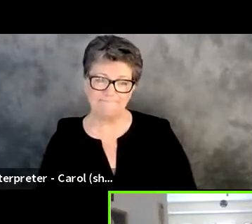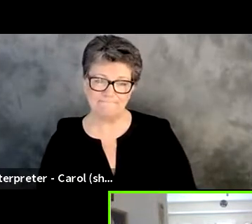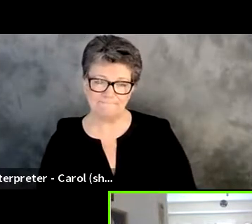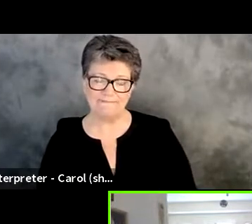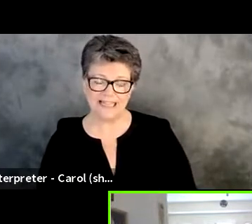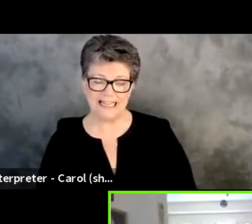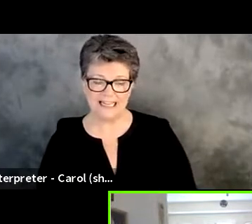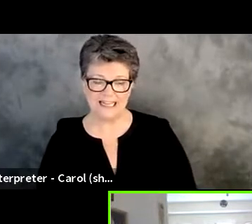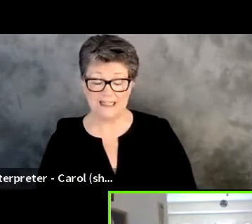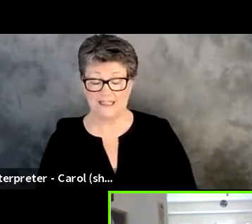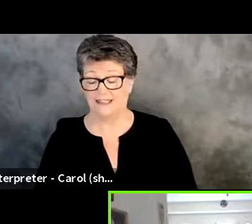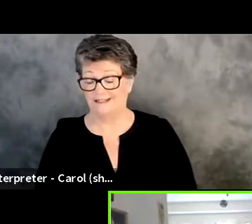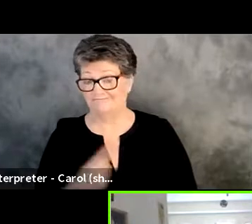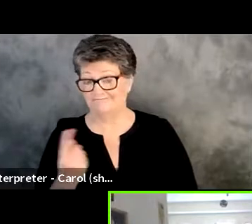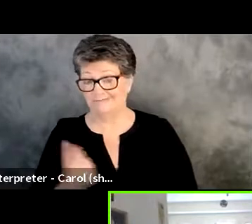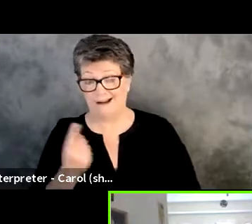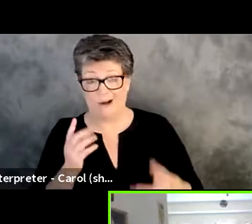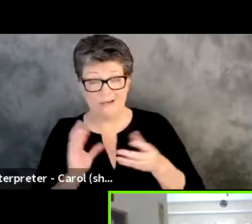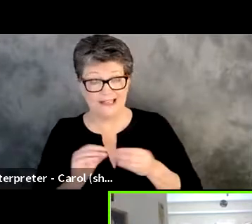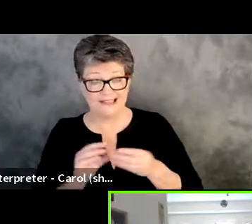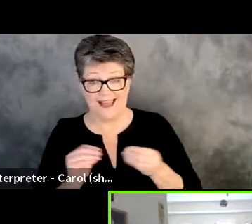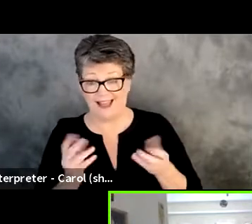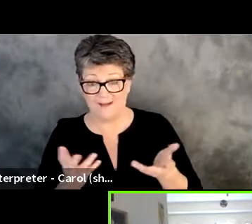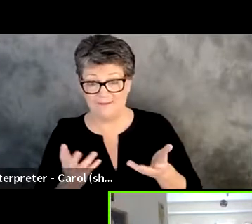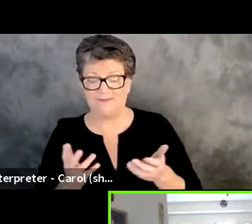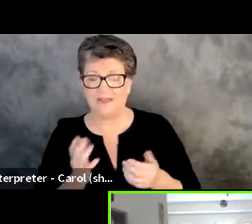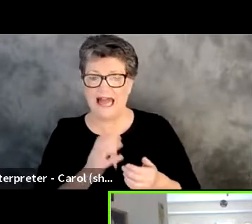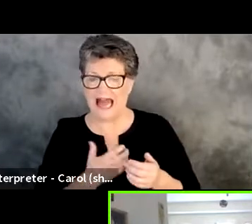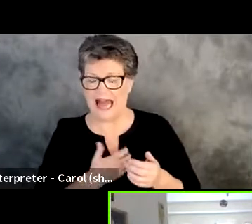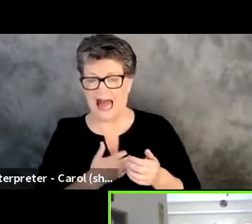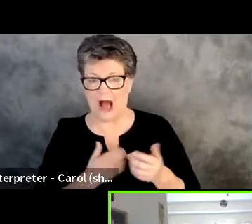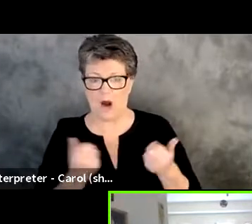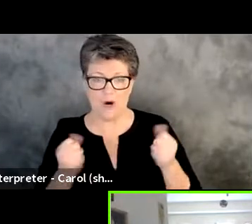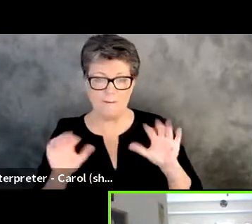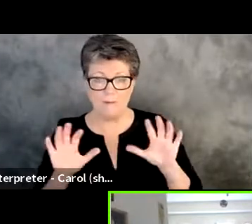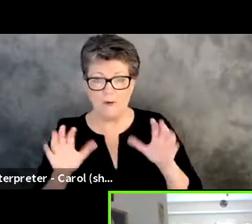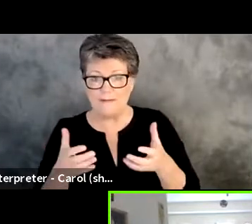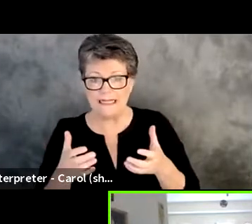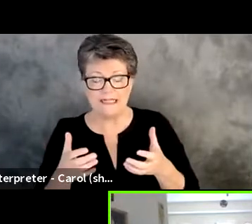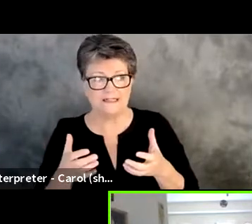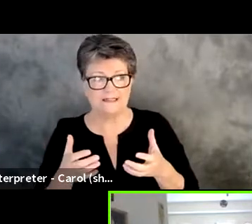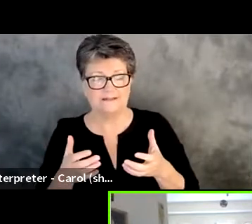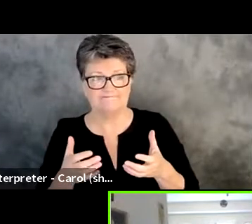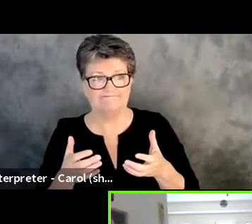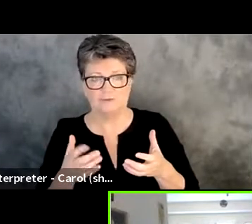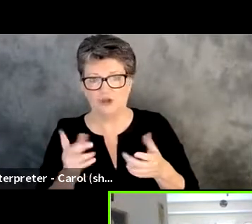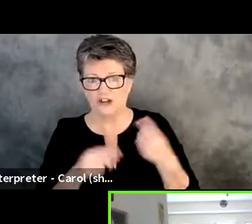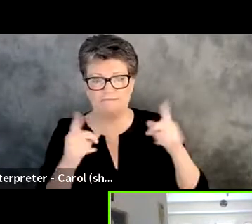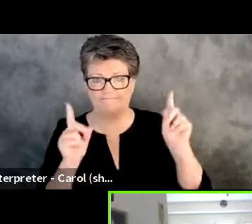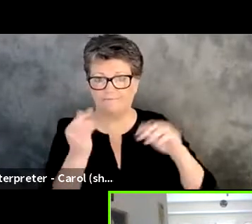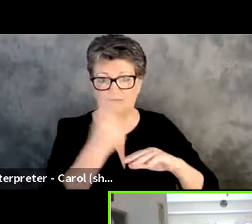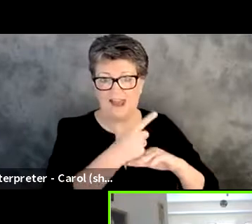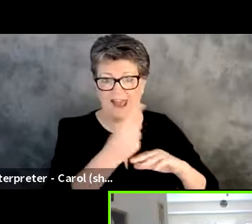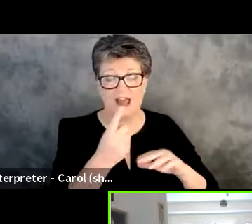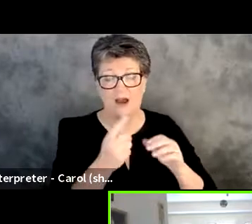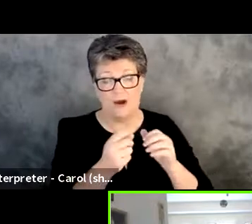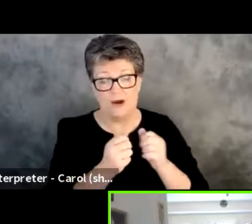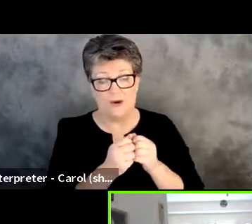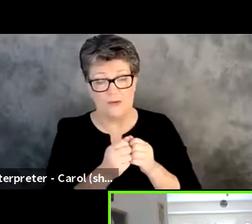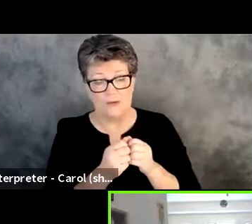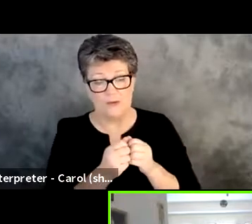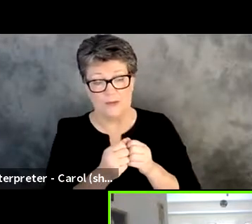know, what I always say is our movement wouldn't be where it is today if it wasn't for